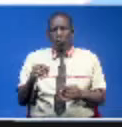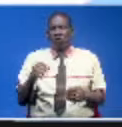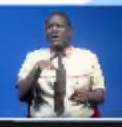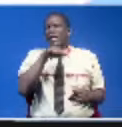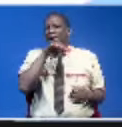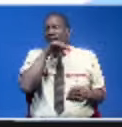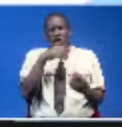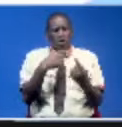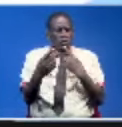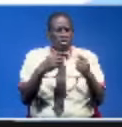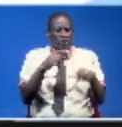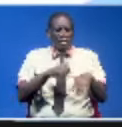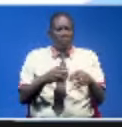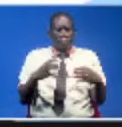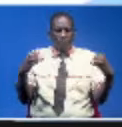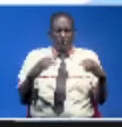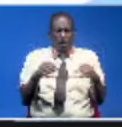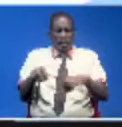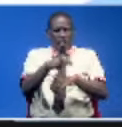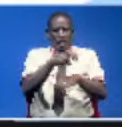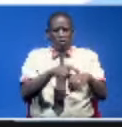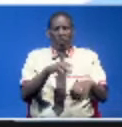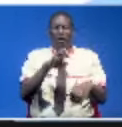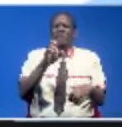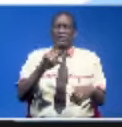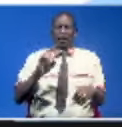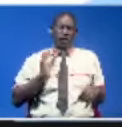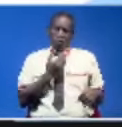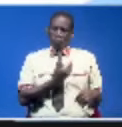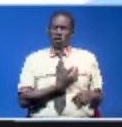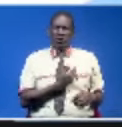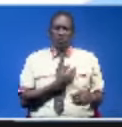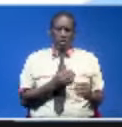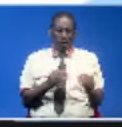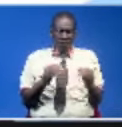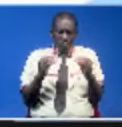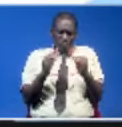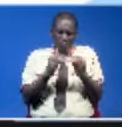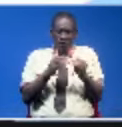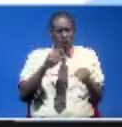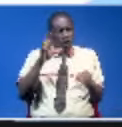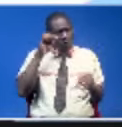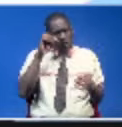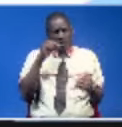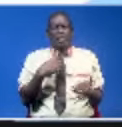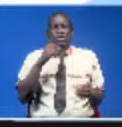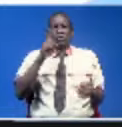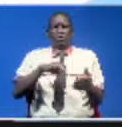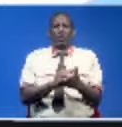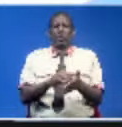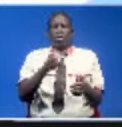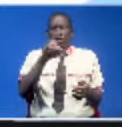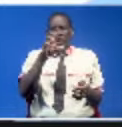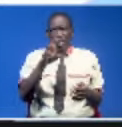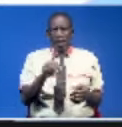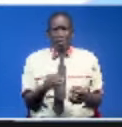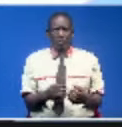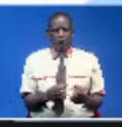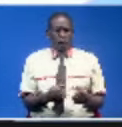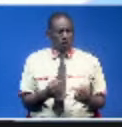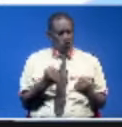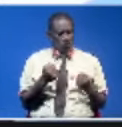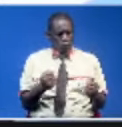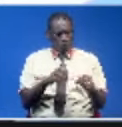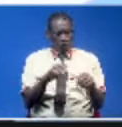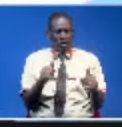was speaking during the party's National Executive Council retreat in Mombasa, stated that ODM remains steadfast